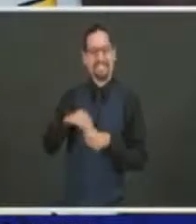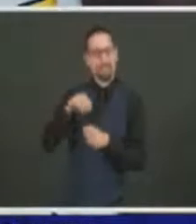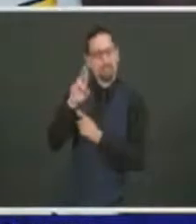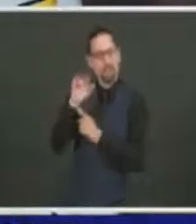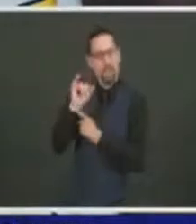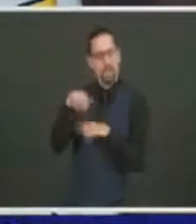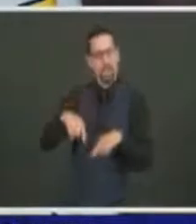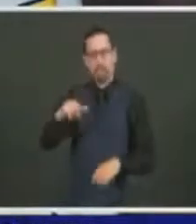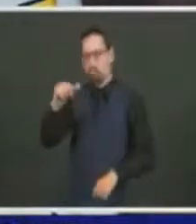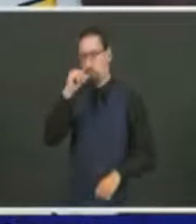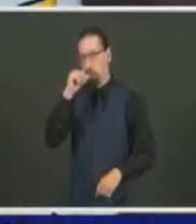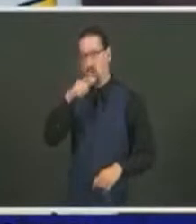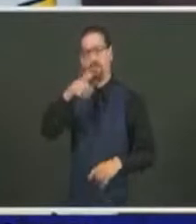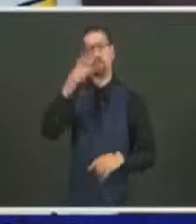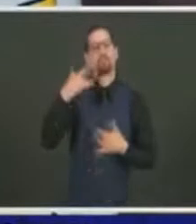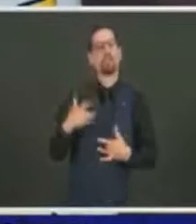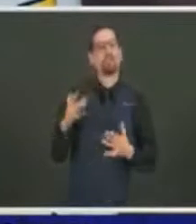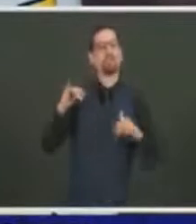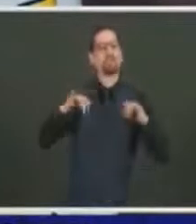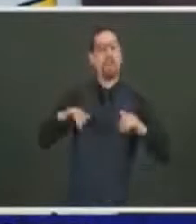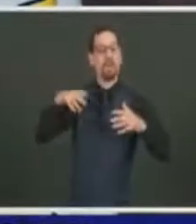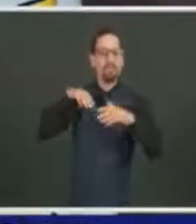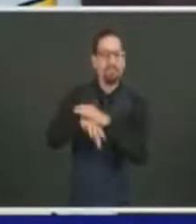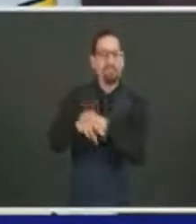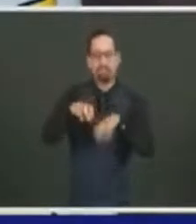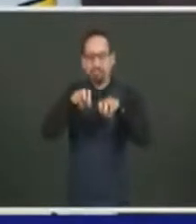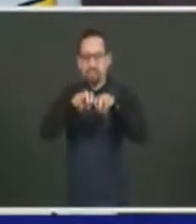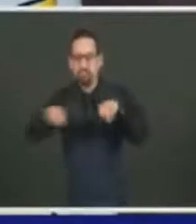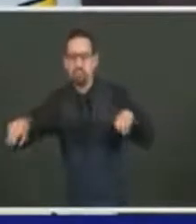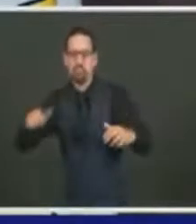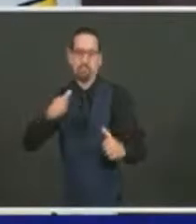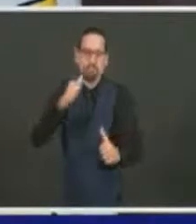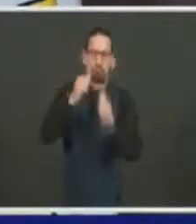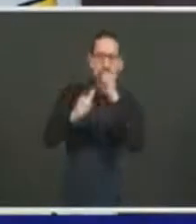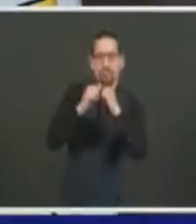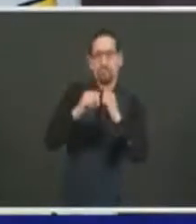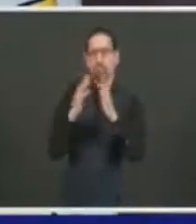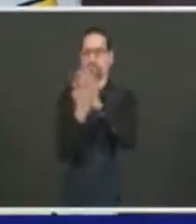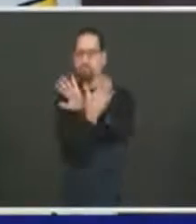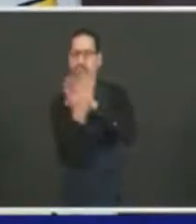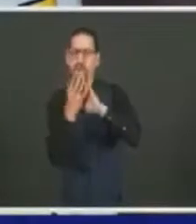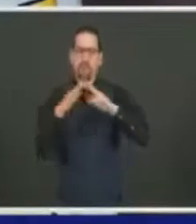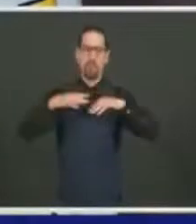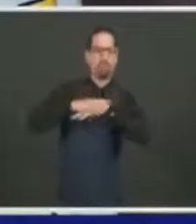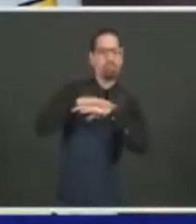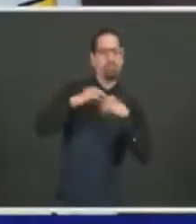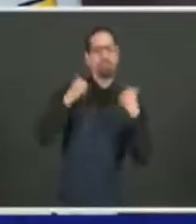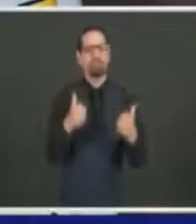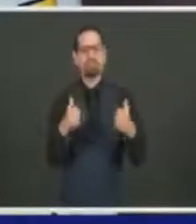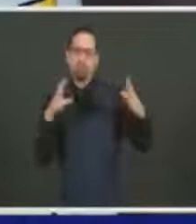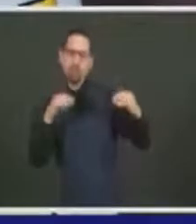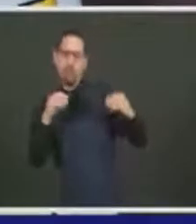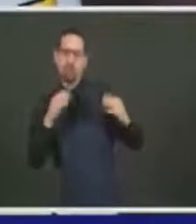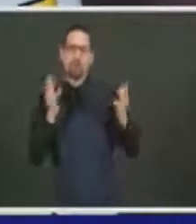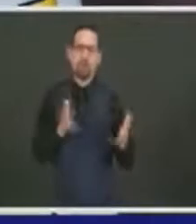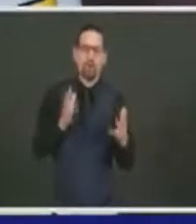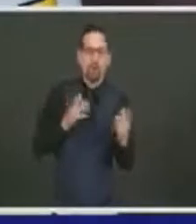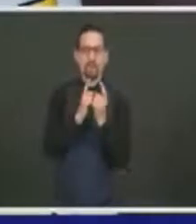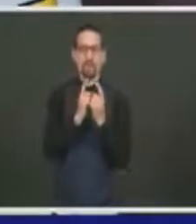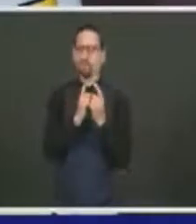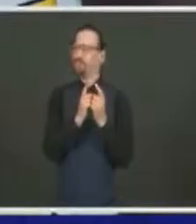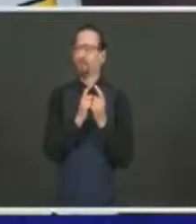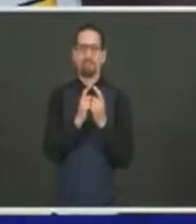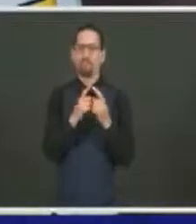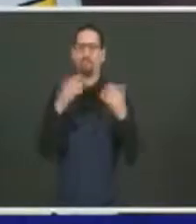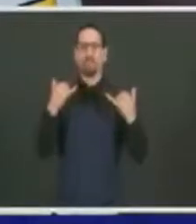Bars and the way it'll be in phase 3 will continue. Bars that are able to provide seated service to groups